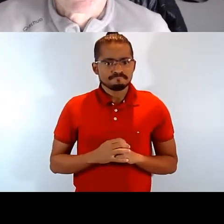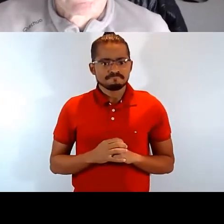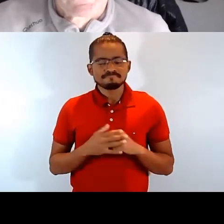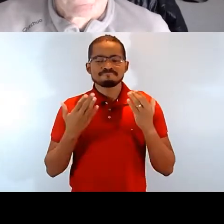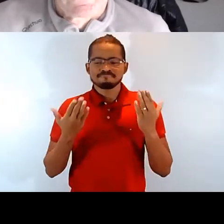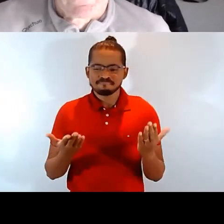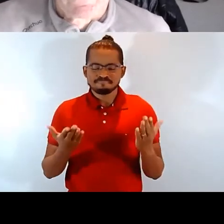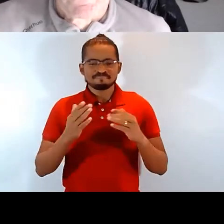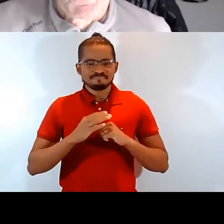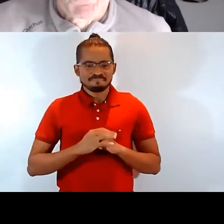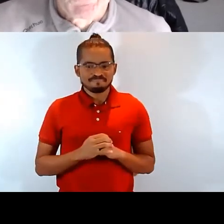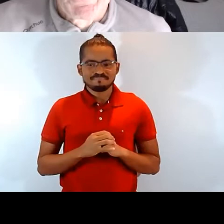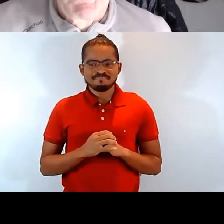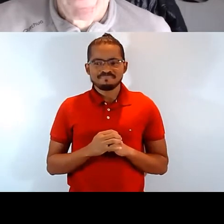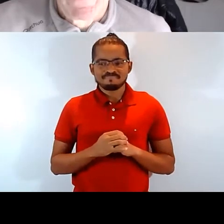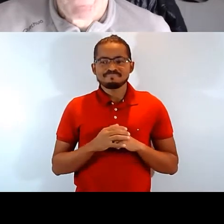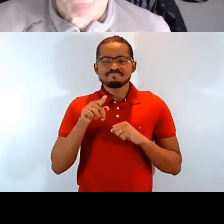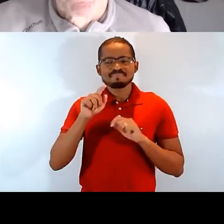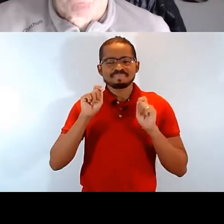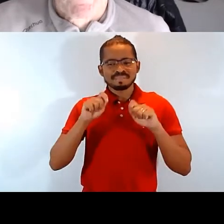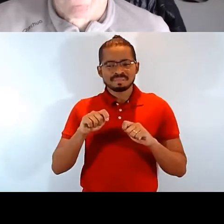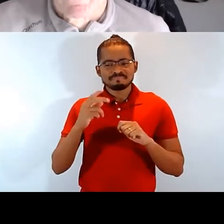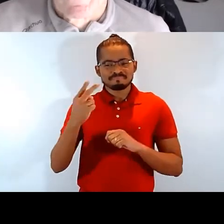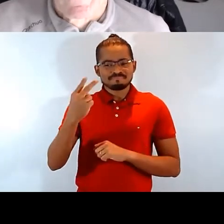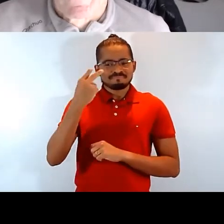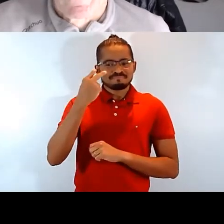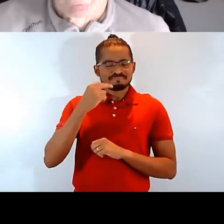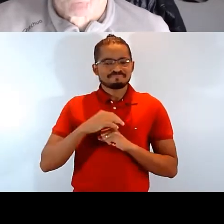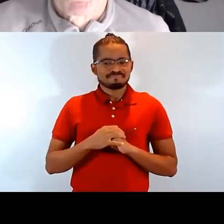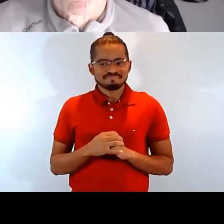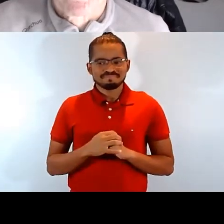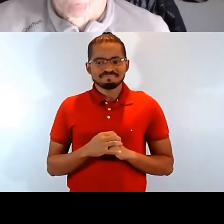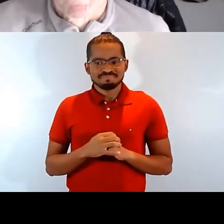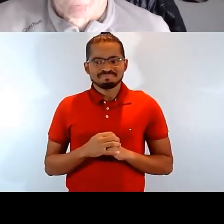Yes, you can see me.